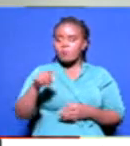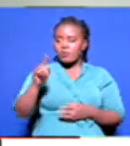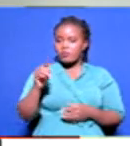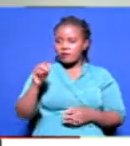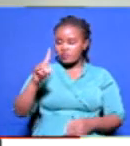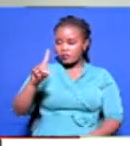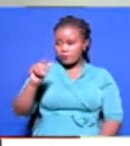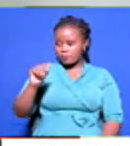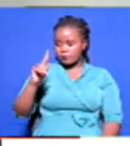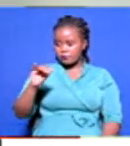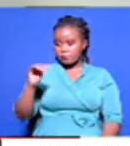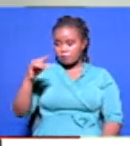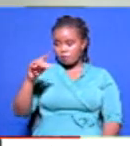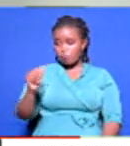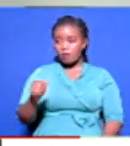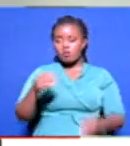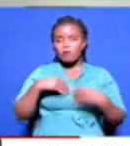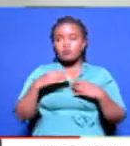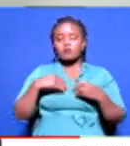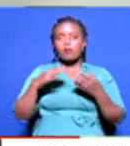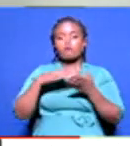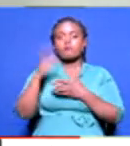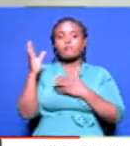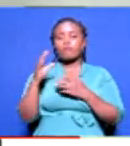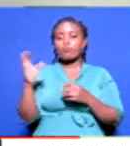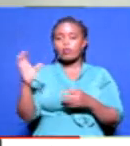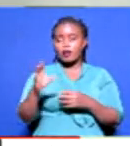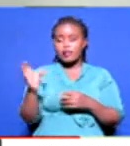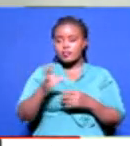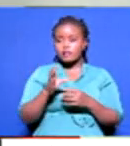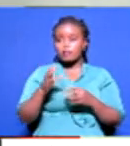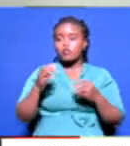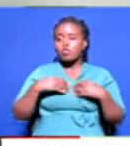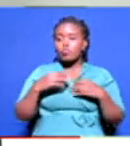by relegated threatened Cadiz to leave leaders Real Madrid closer to clinching.